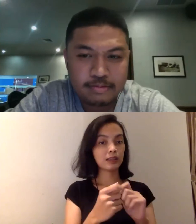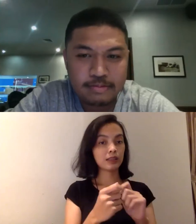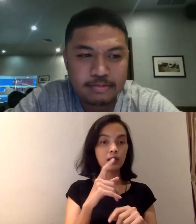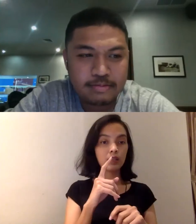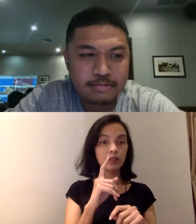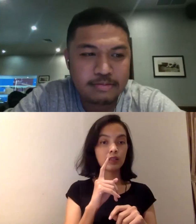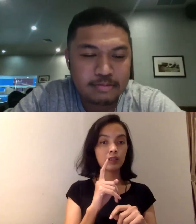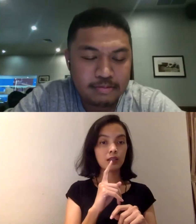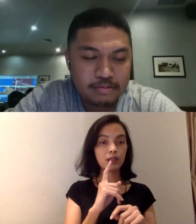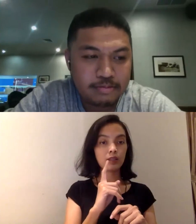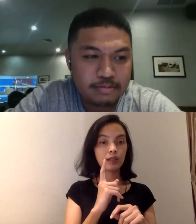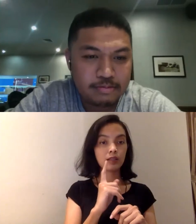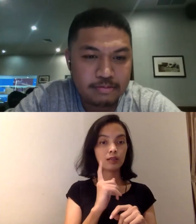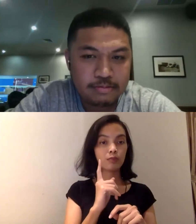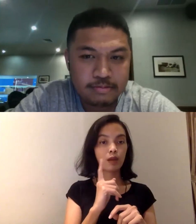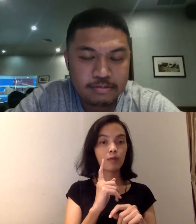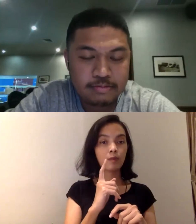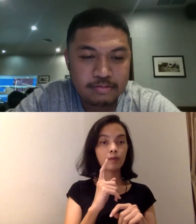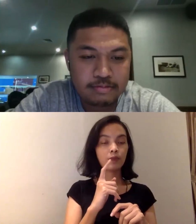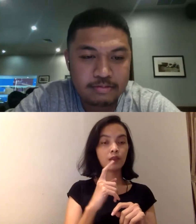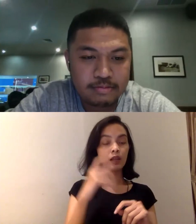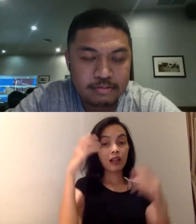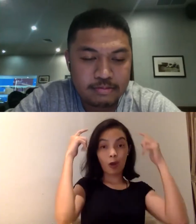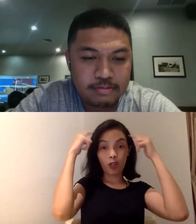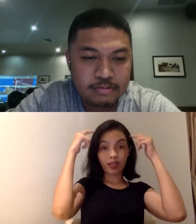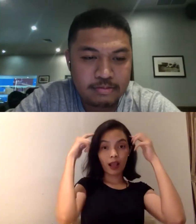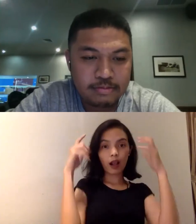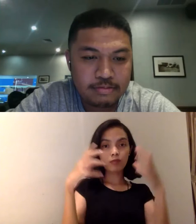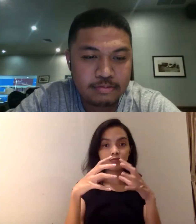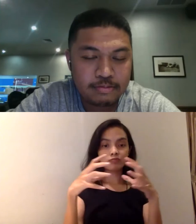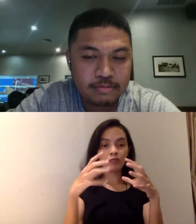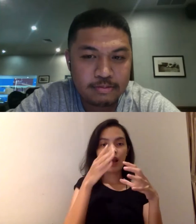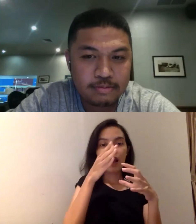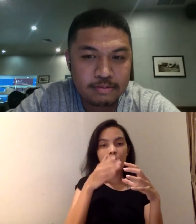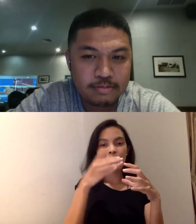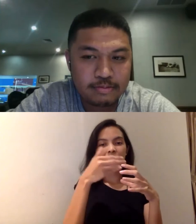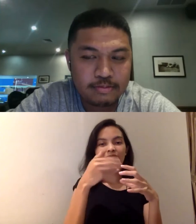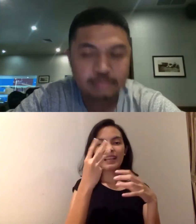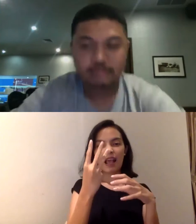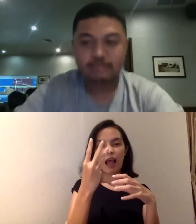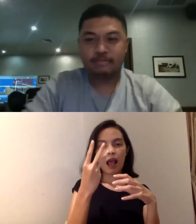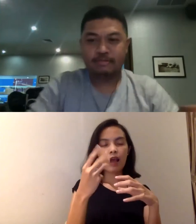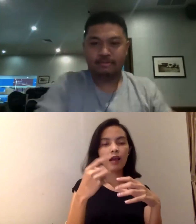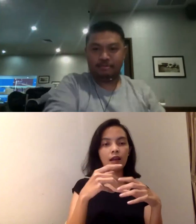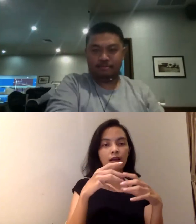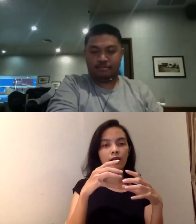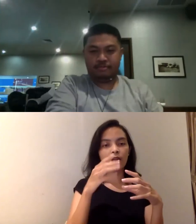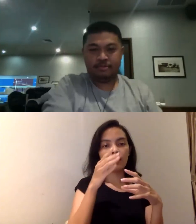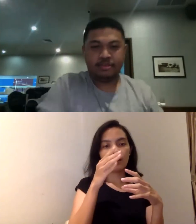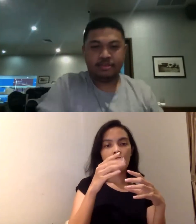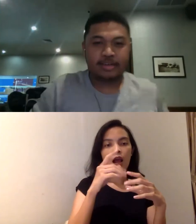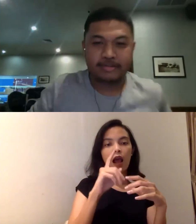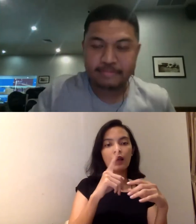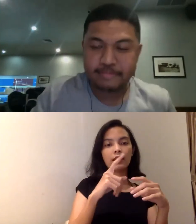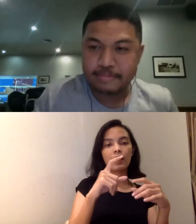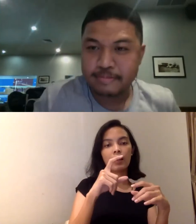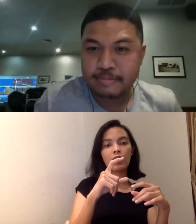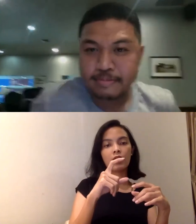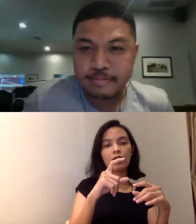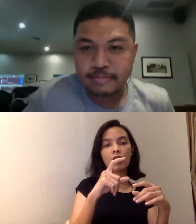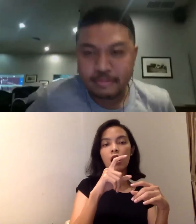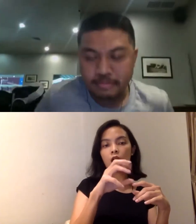there are three main sections in our brain that determines love. Is the prefrontal cortex, also